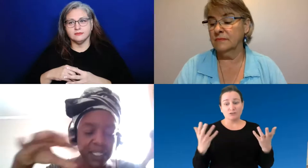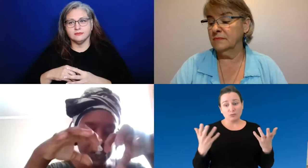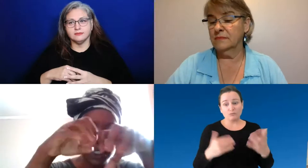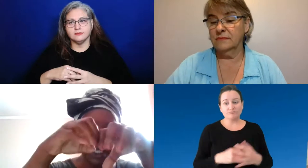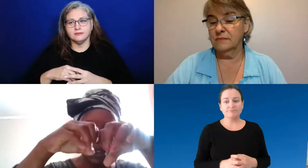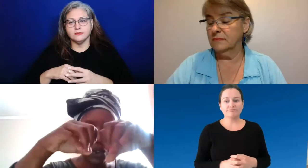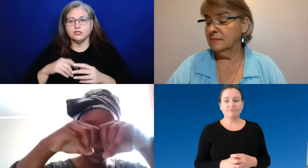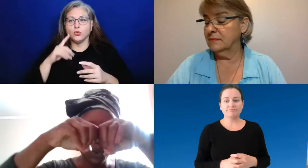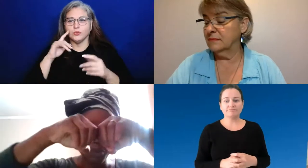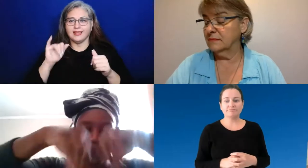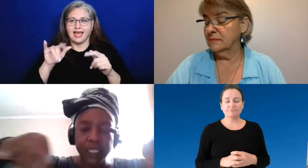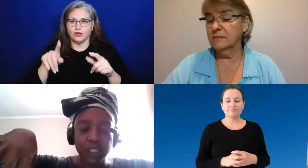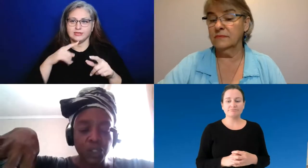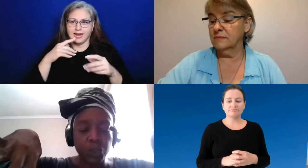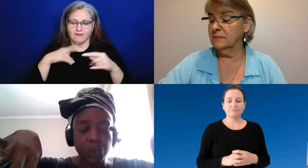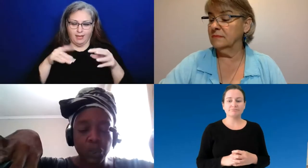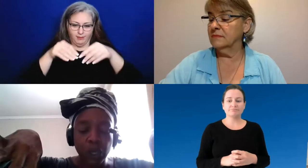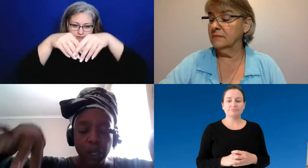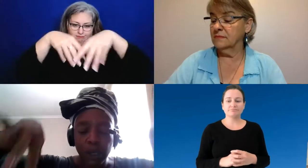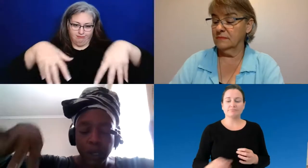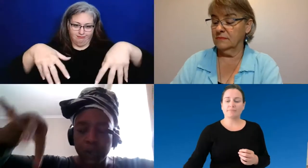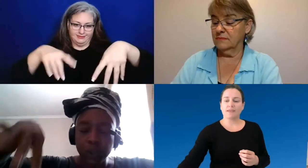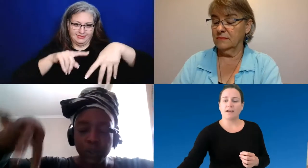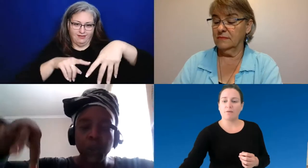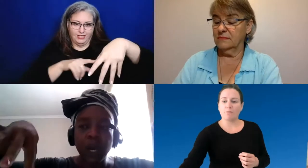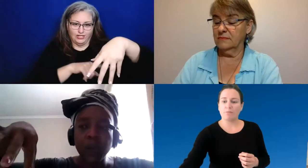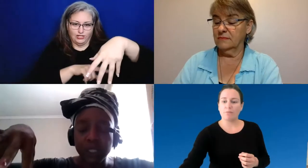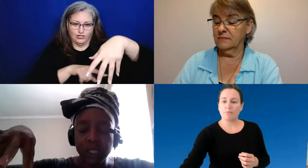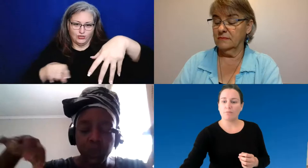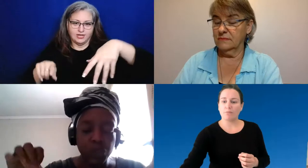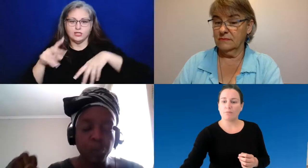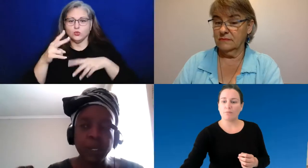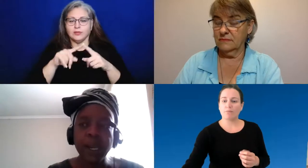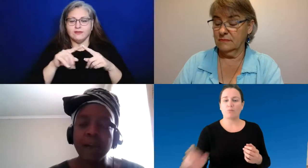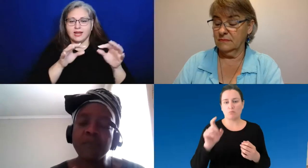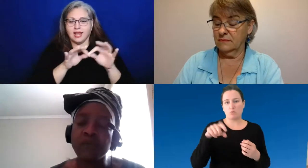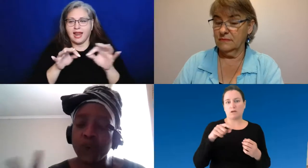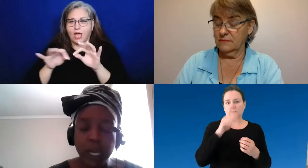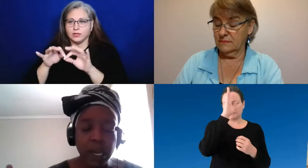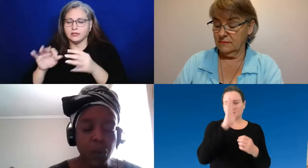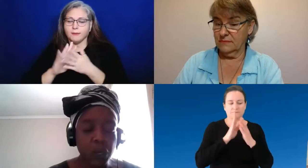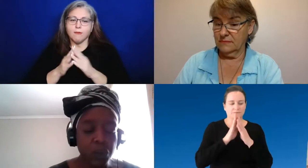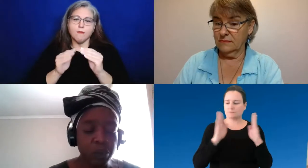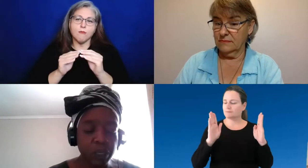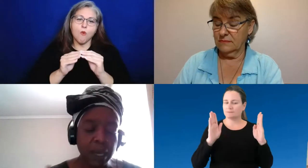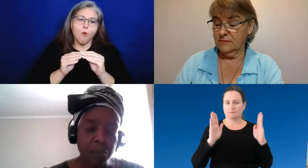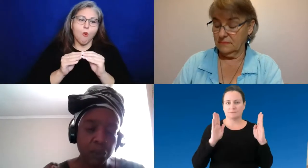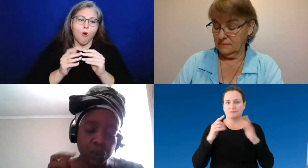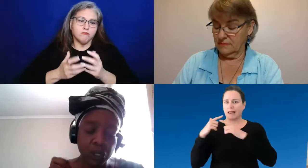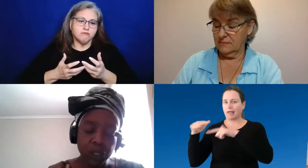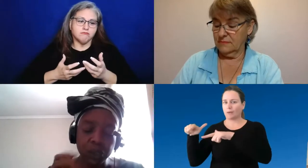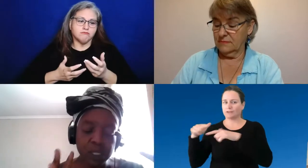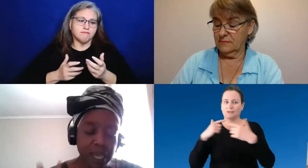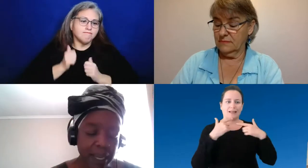Among that tree, so you branch into those two languages where you become vocal, where you